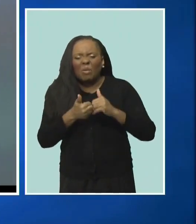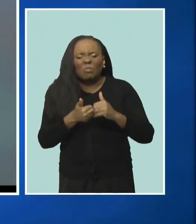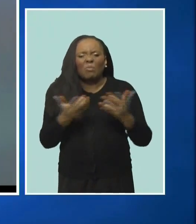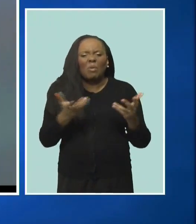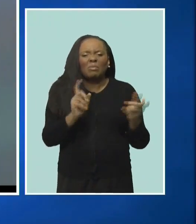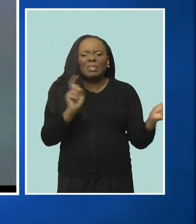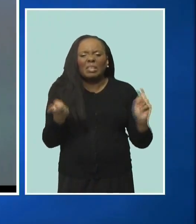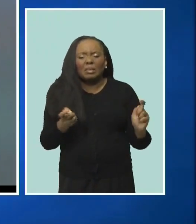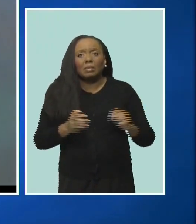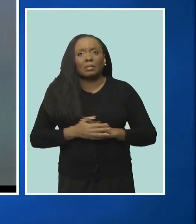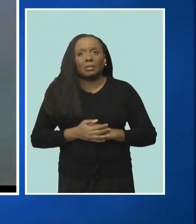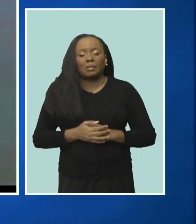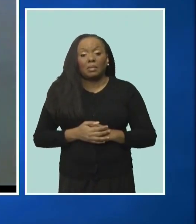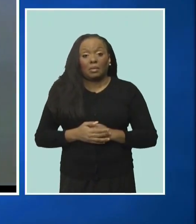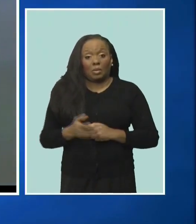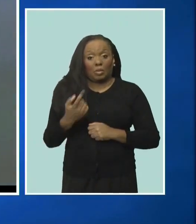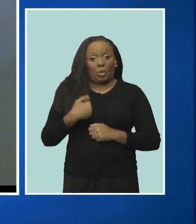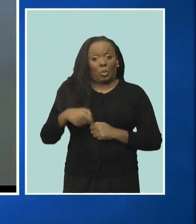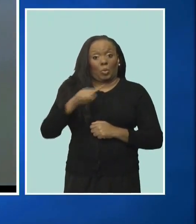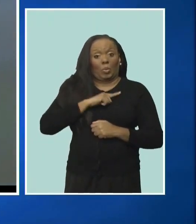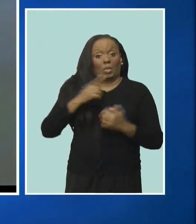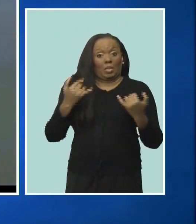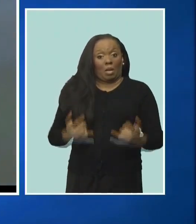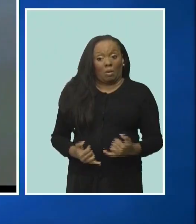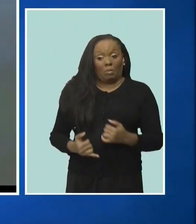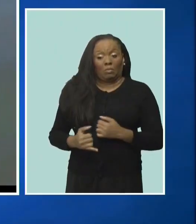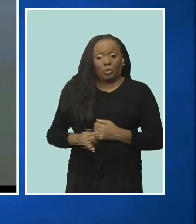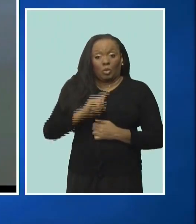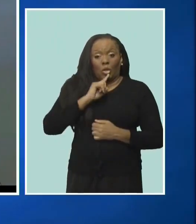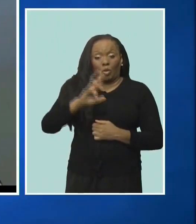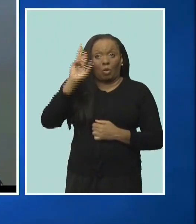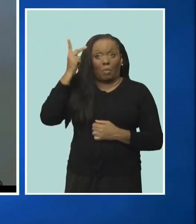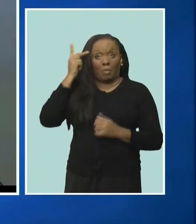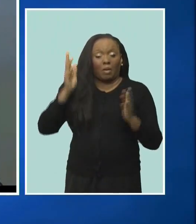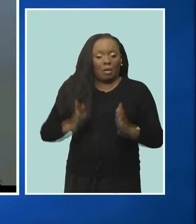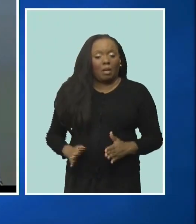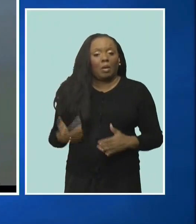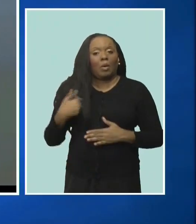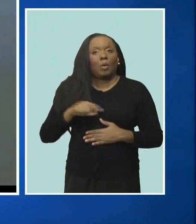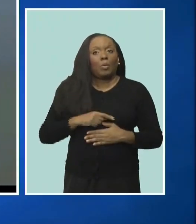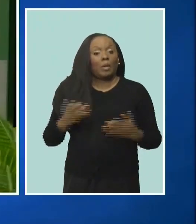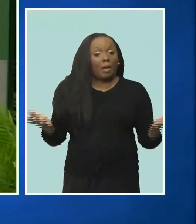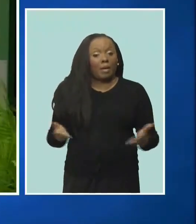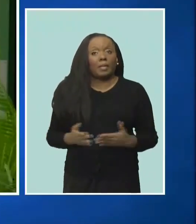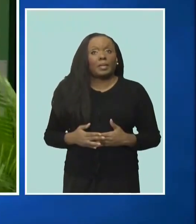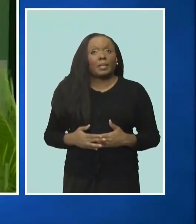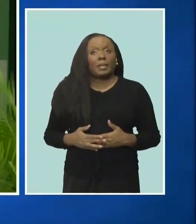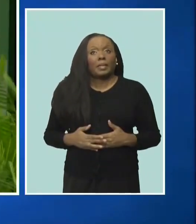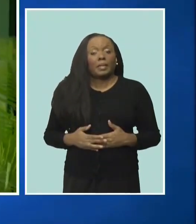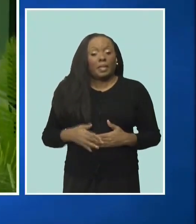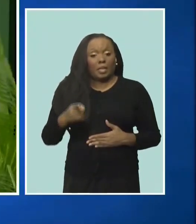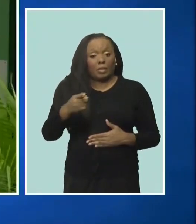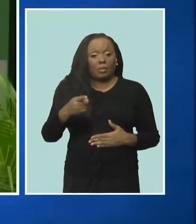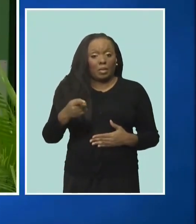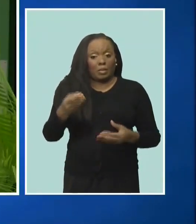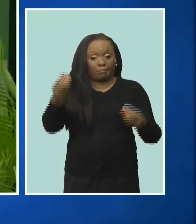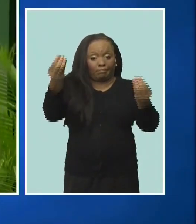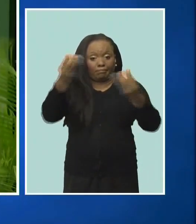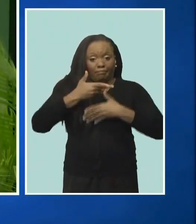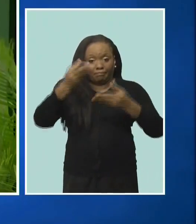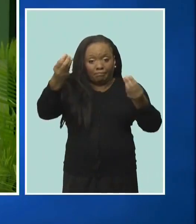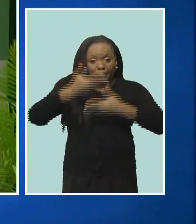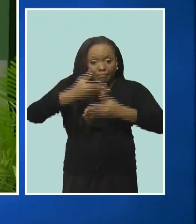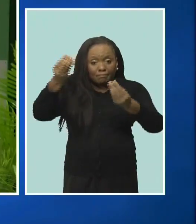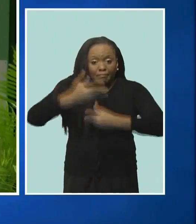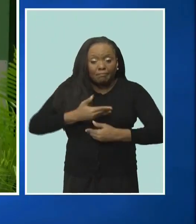as members of the executive, members of parliament, we are here pretty much to listen. Member of Parliament for St. Lucie, Peter Phillips,